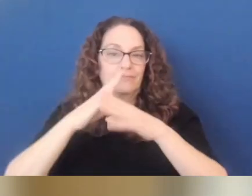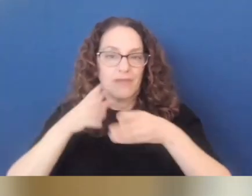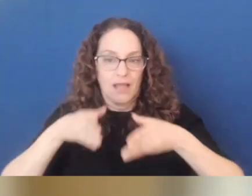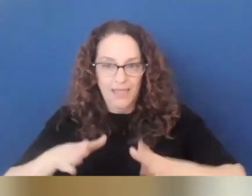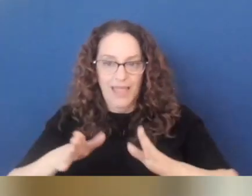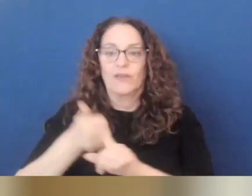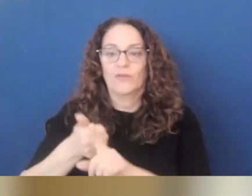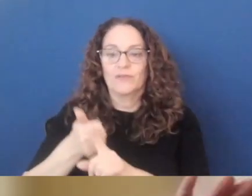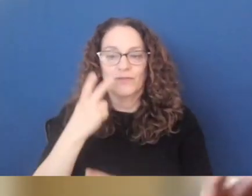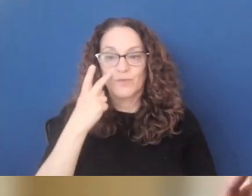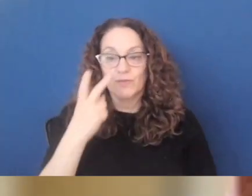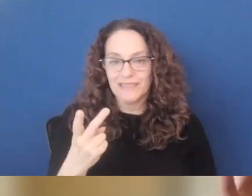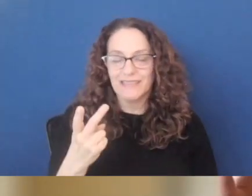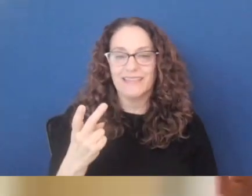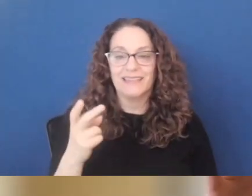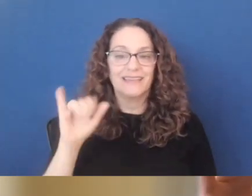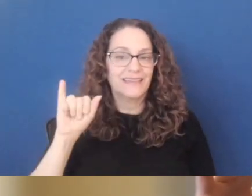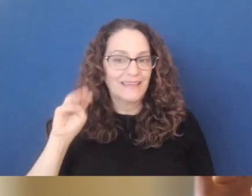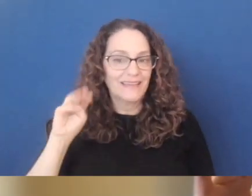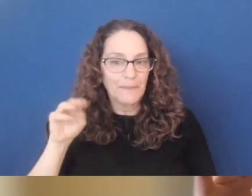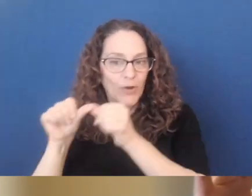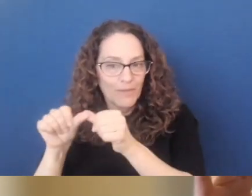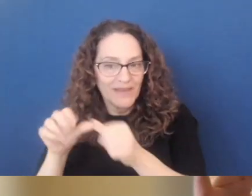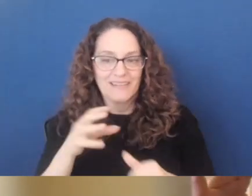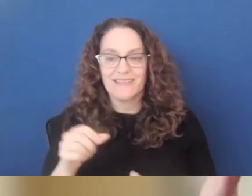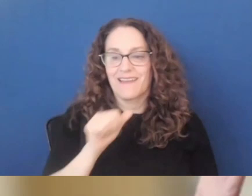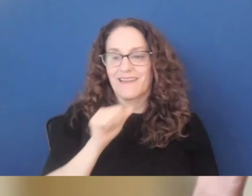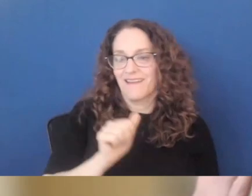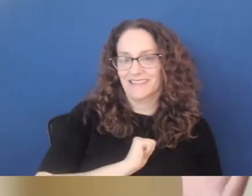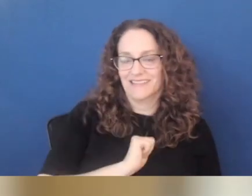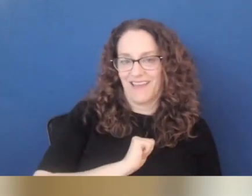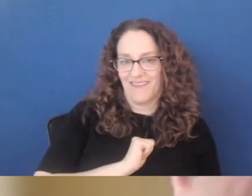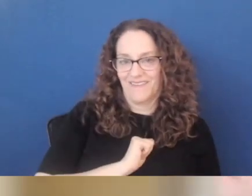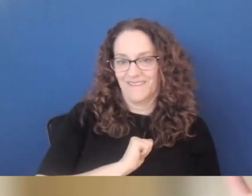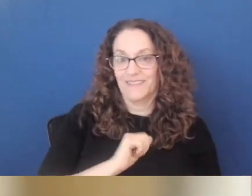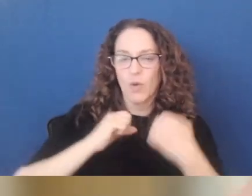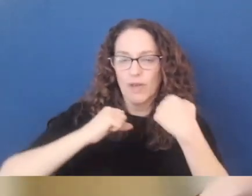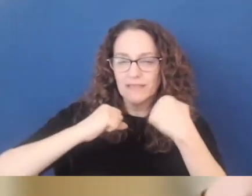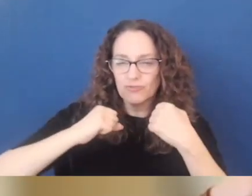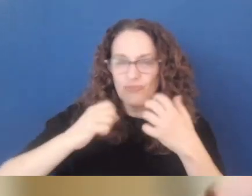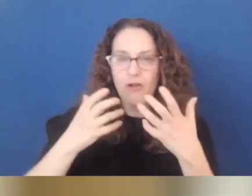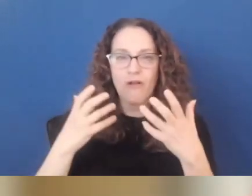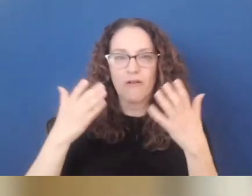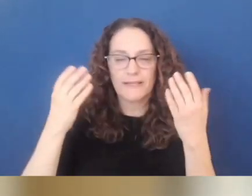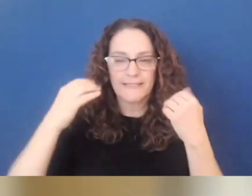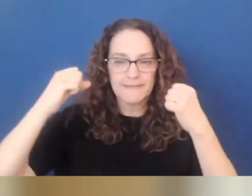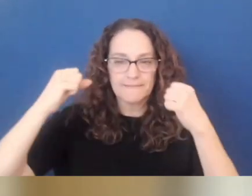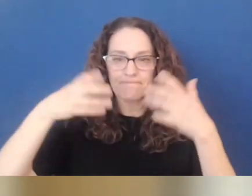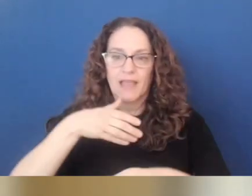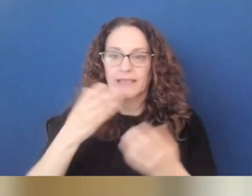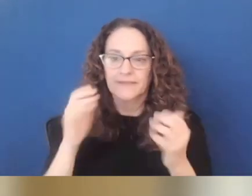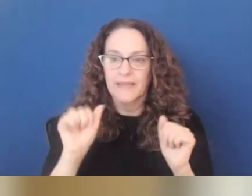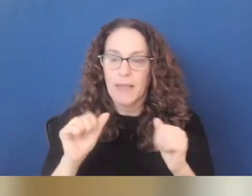self. So it's actually a real strong kind of